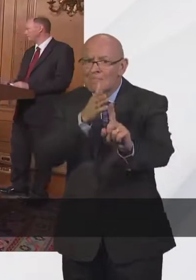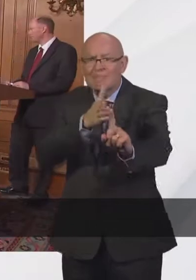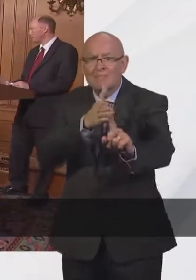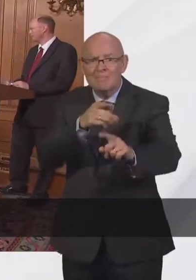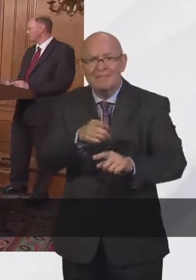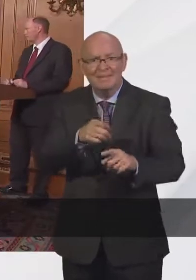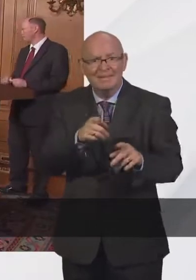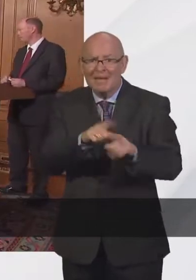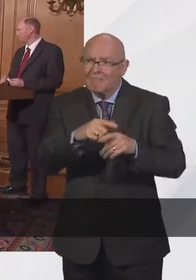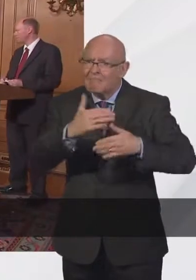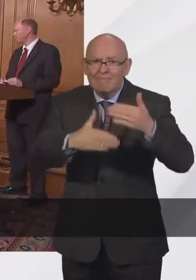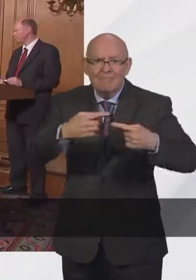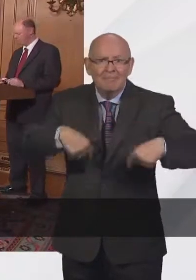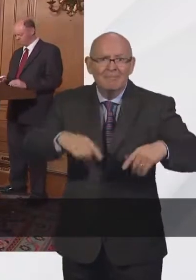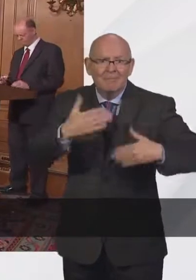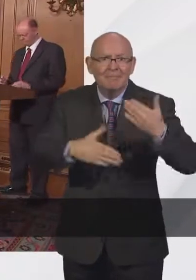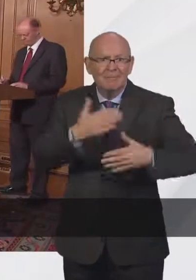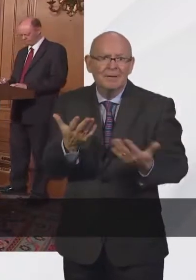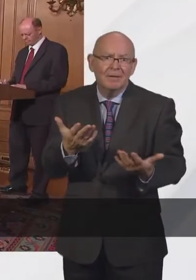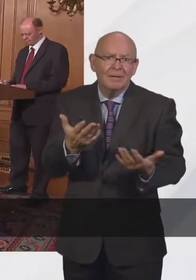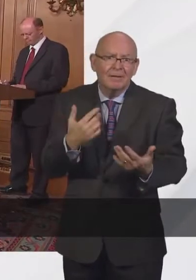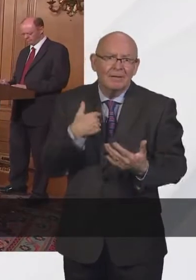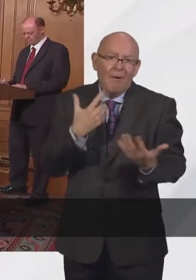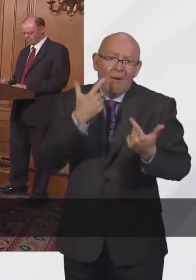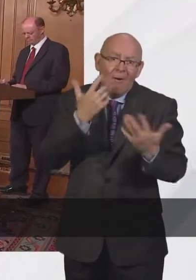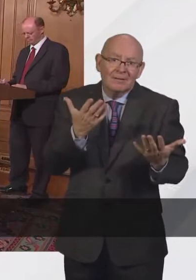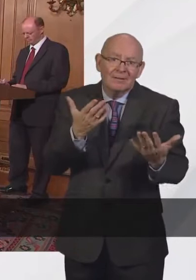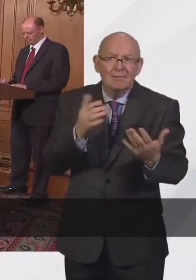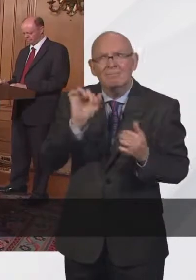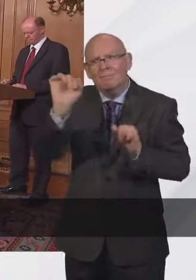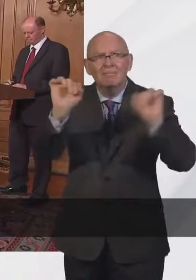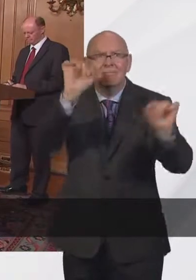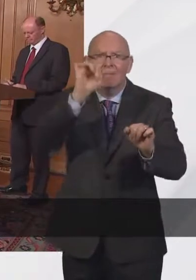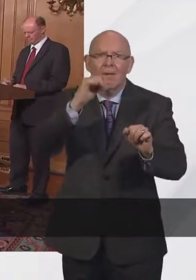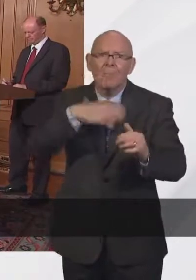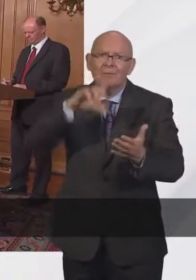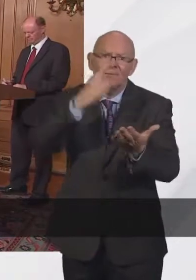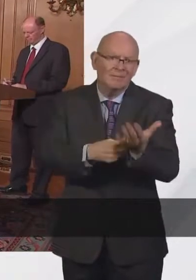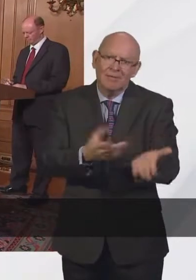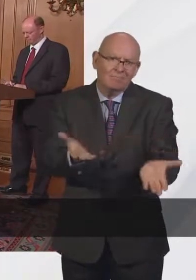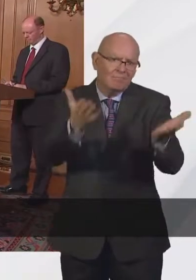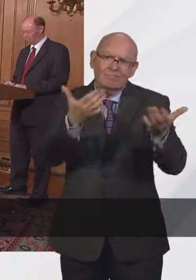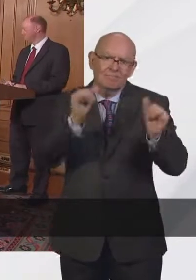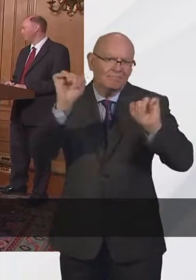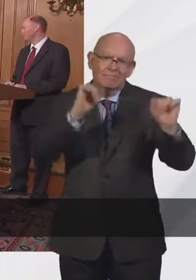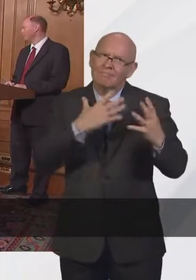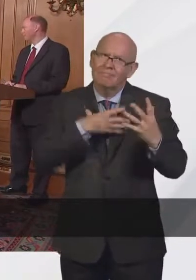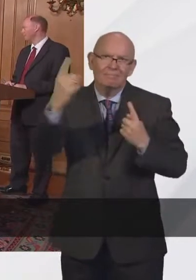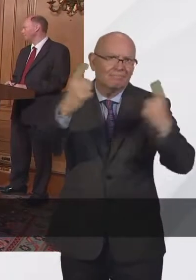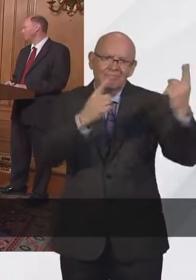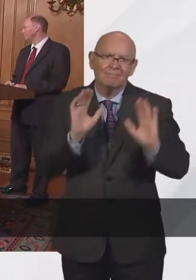Well, maybe I'll start on the 2 metre, because I stood here before and said this, and the evidence is published